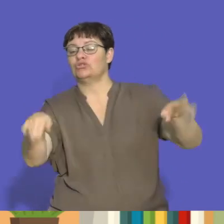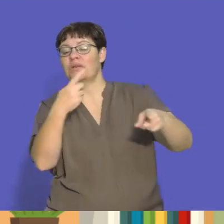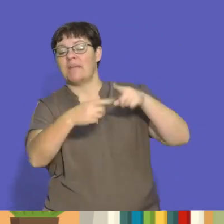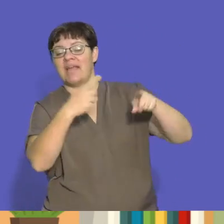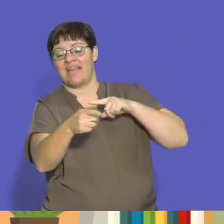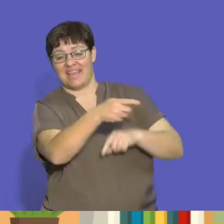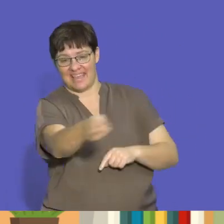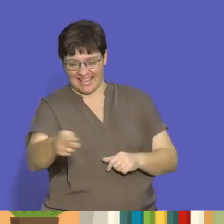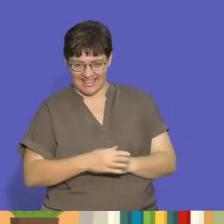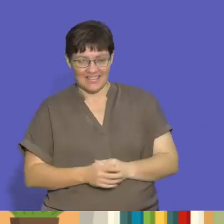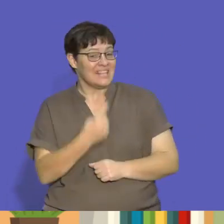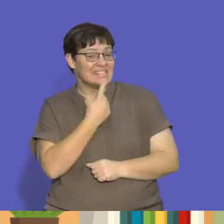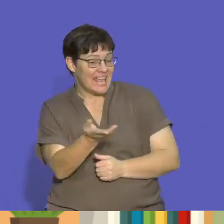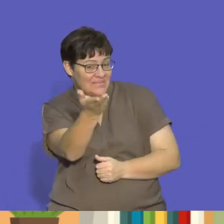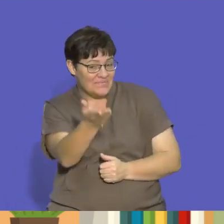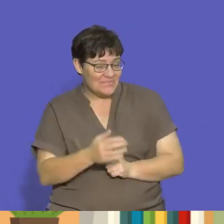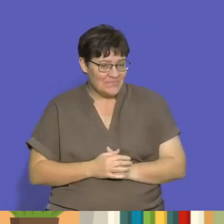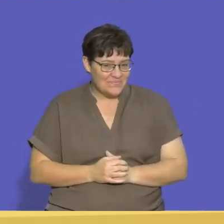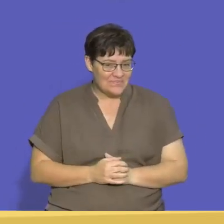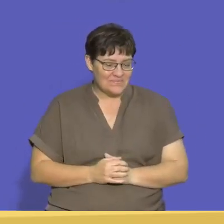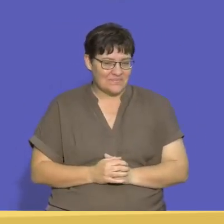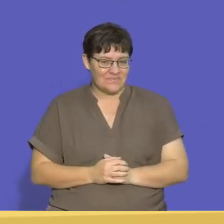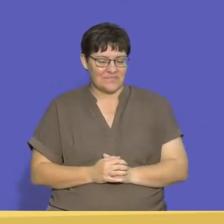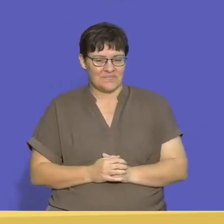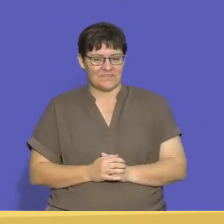and children playing. Say that, please.